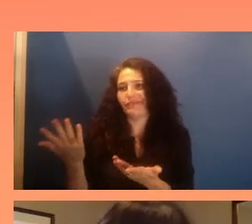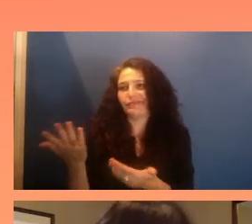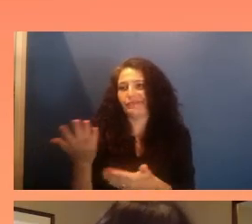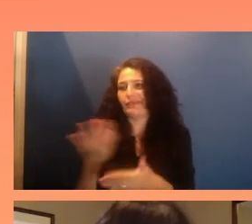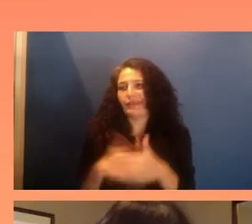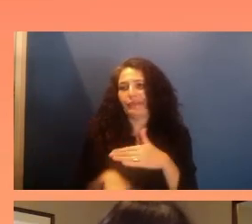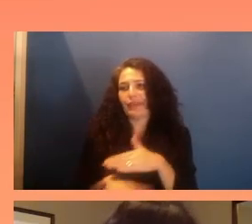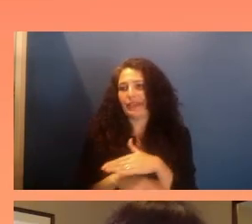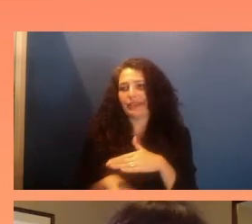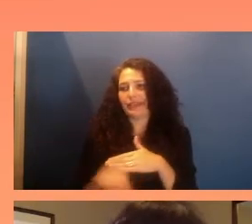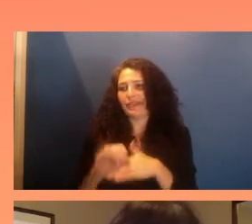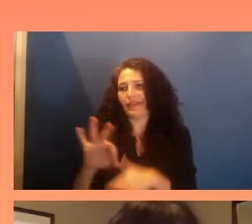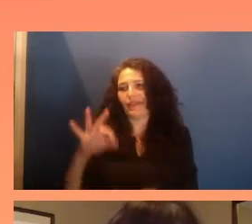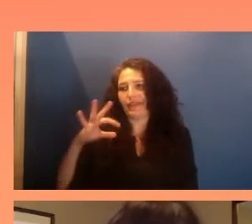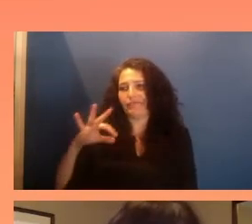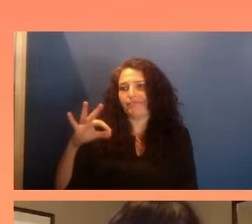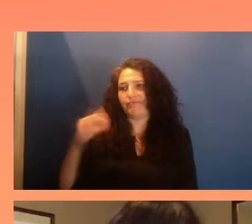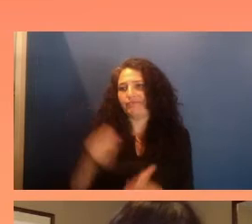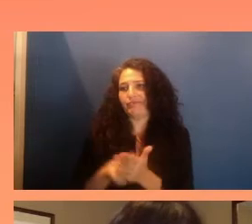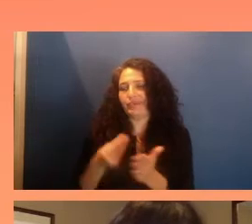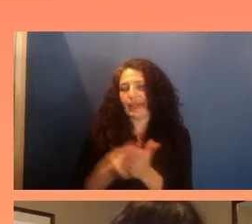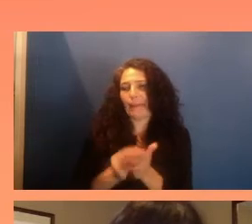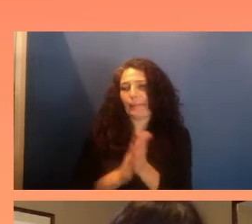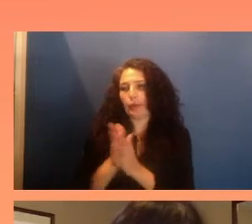curious if you could address that.